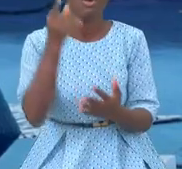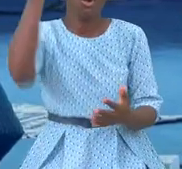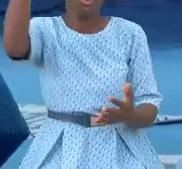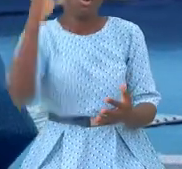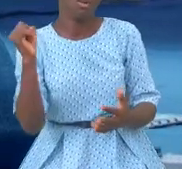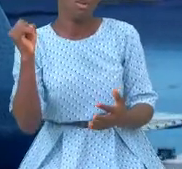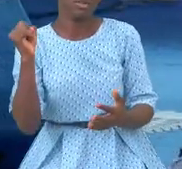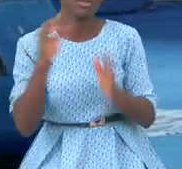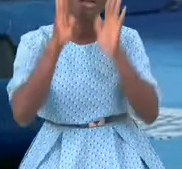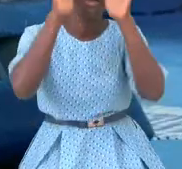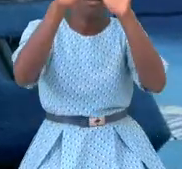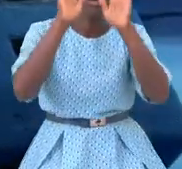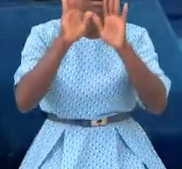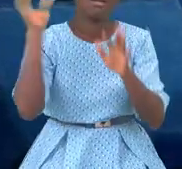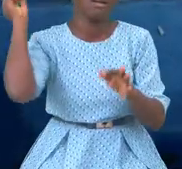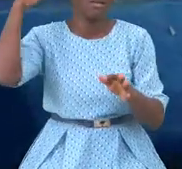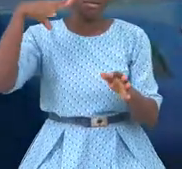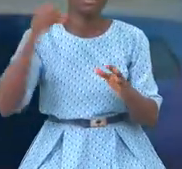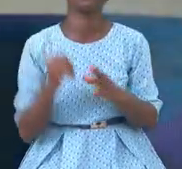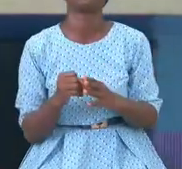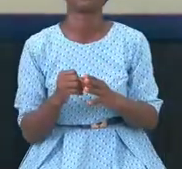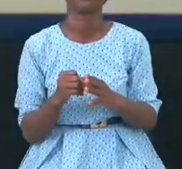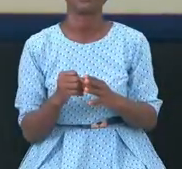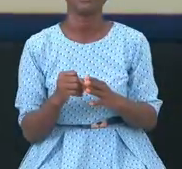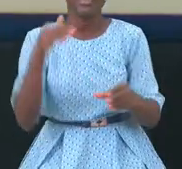Mark chapter 10, I'm reading